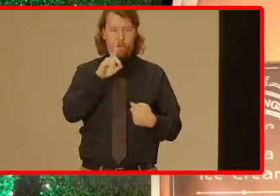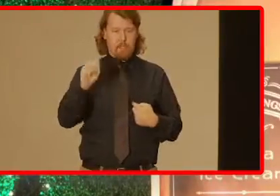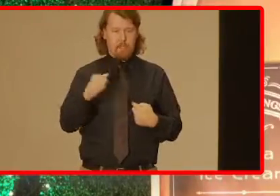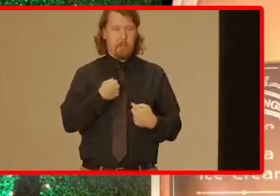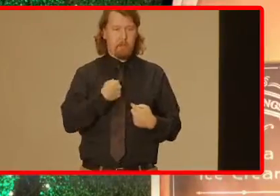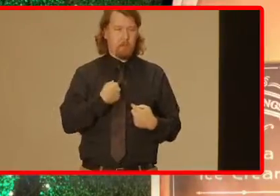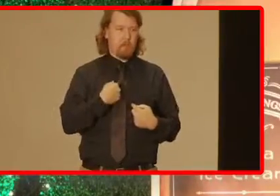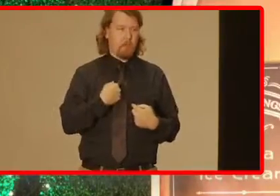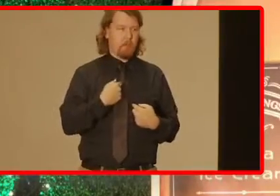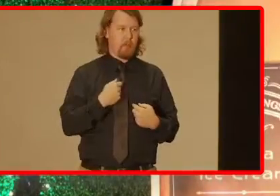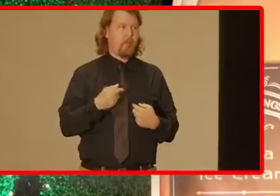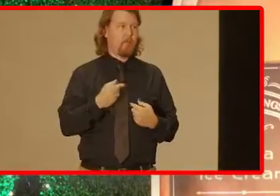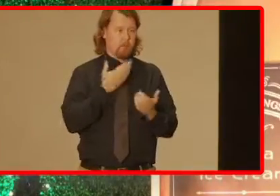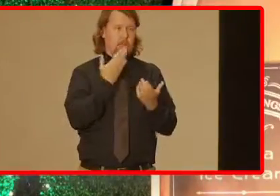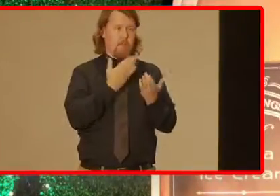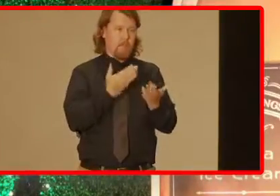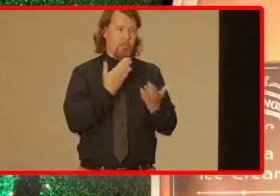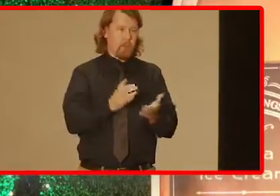Thank you.